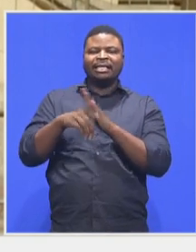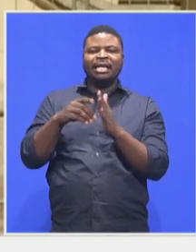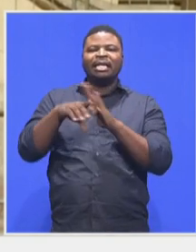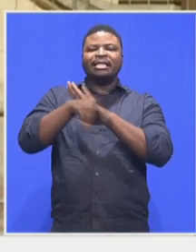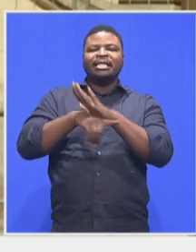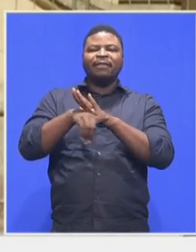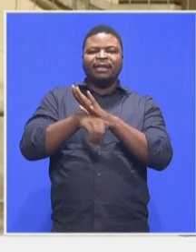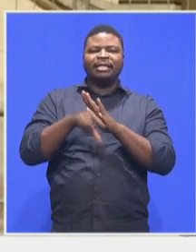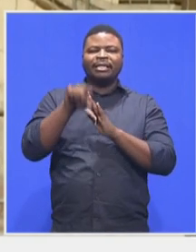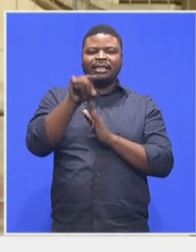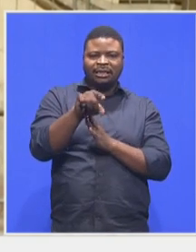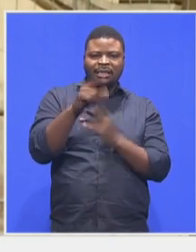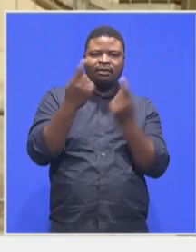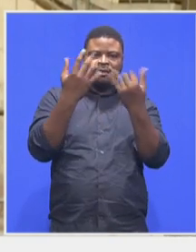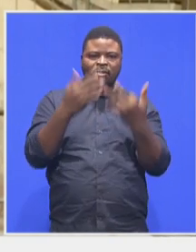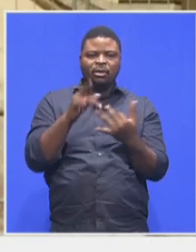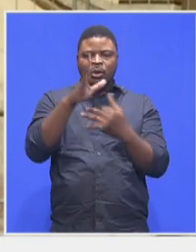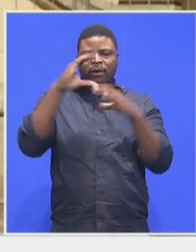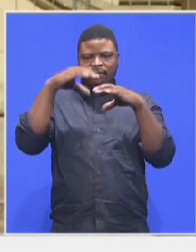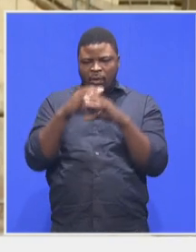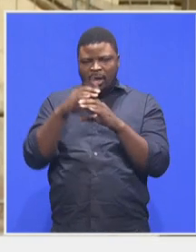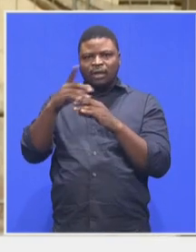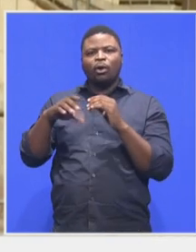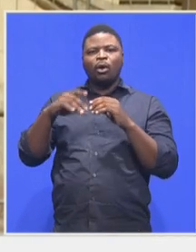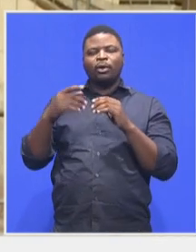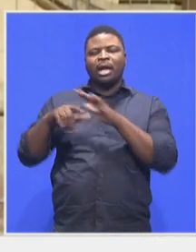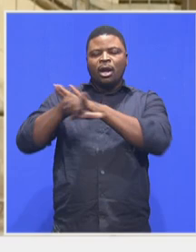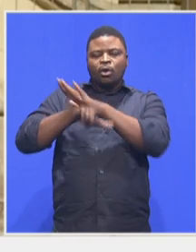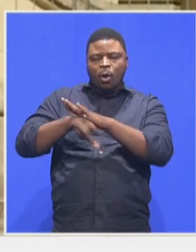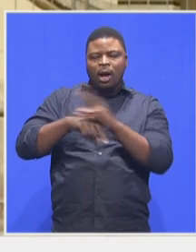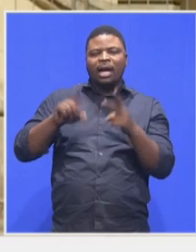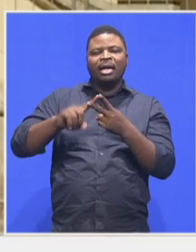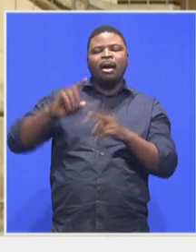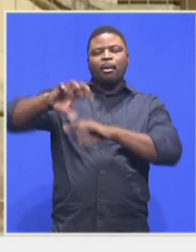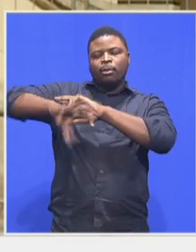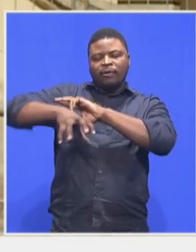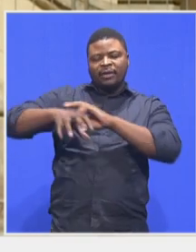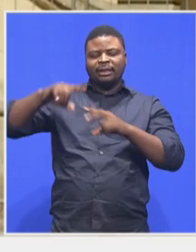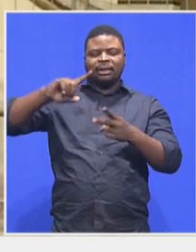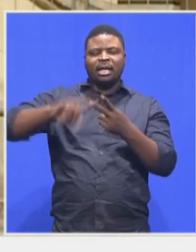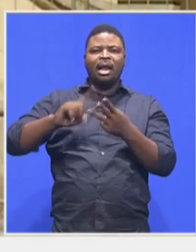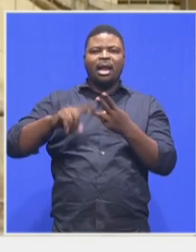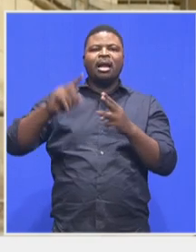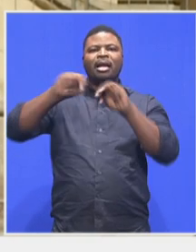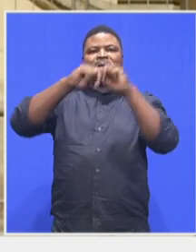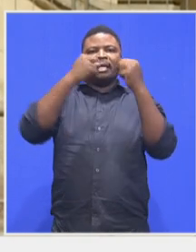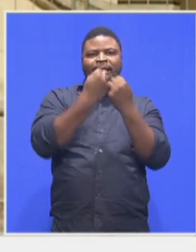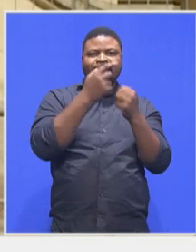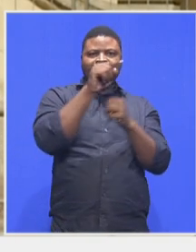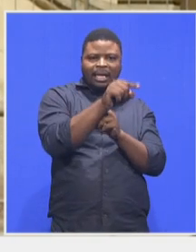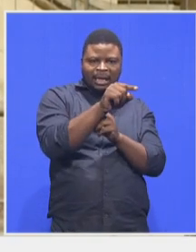budget amongst the three spheres of government, and then there will also be an appropriation bill, which deals with